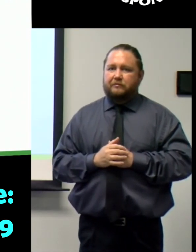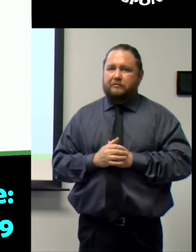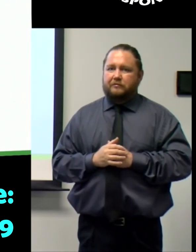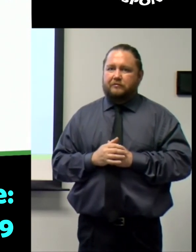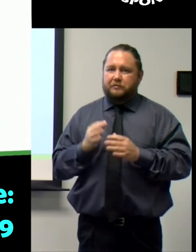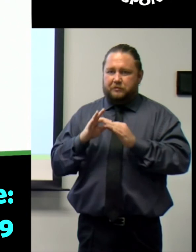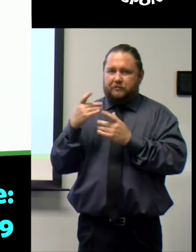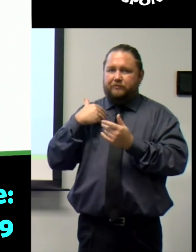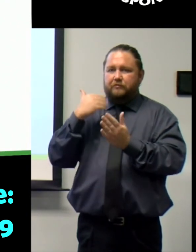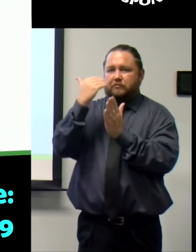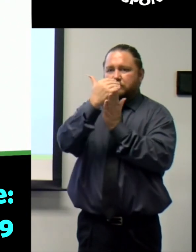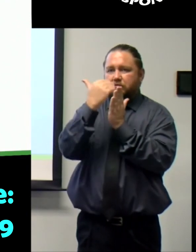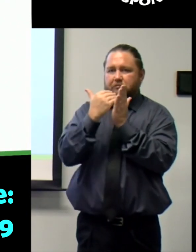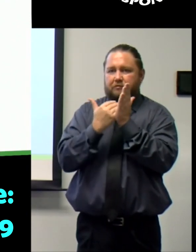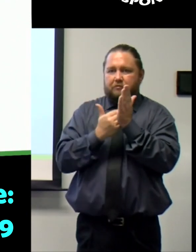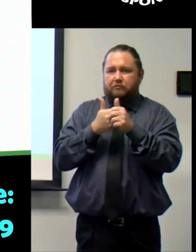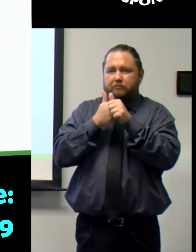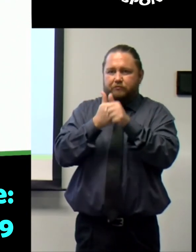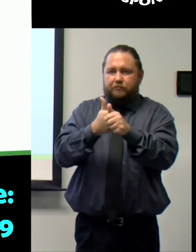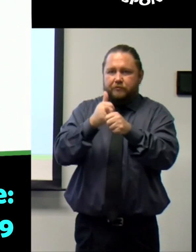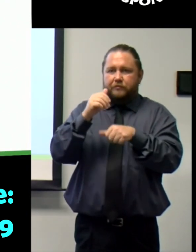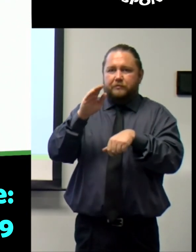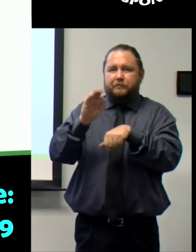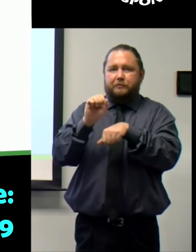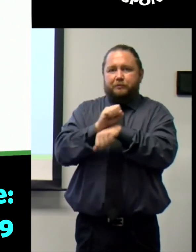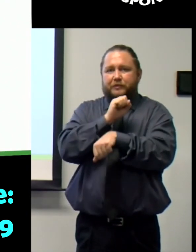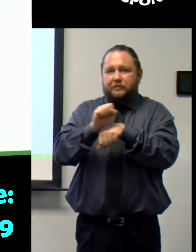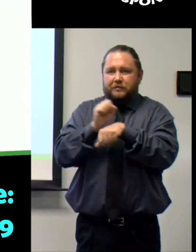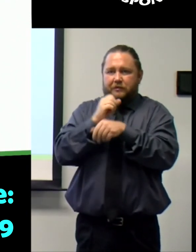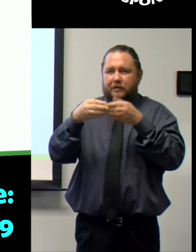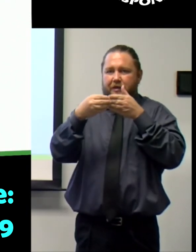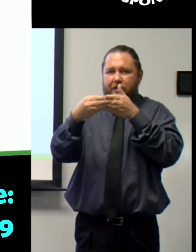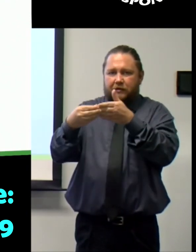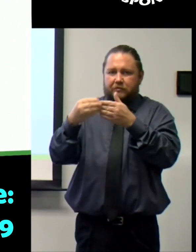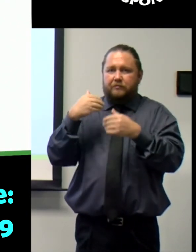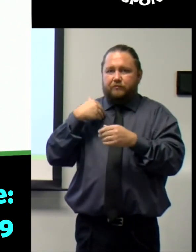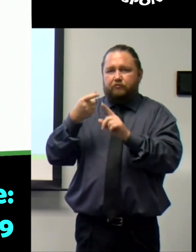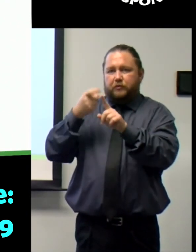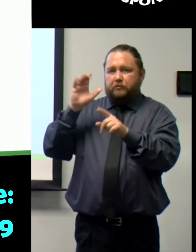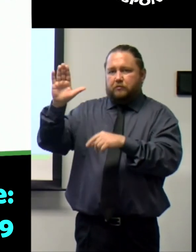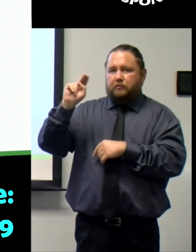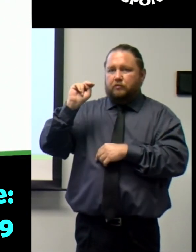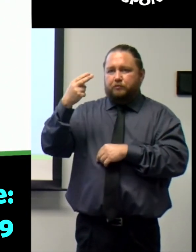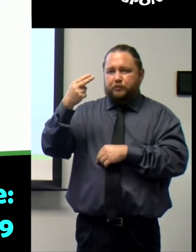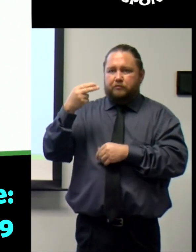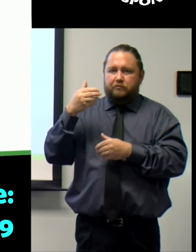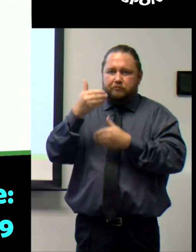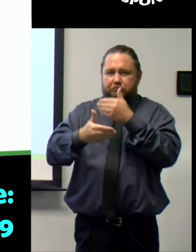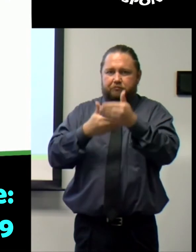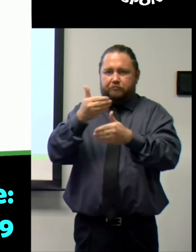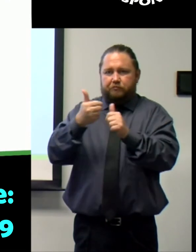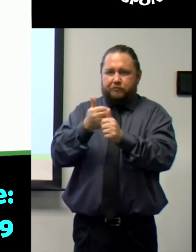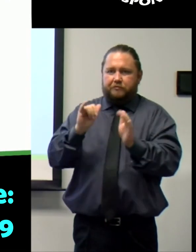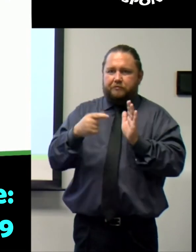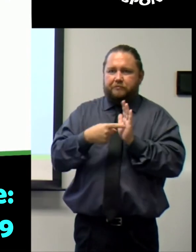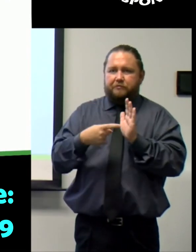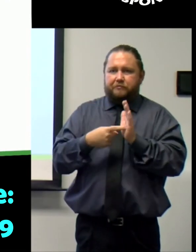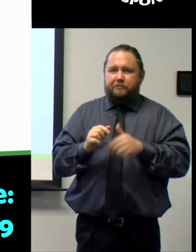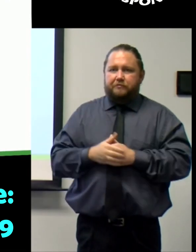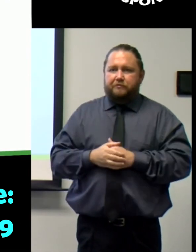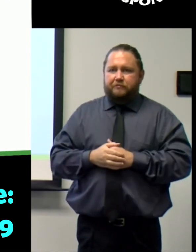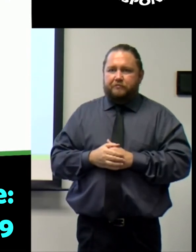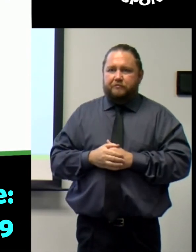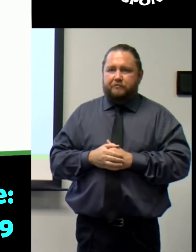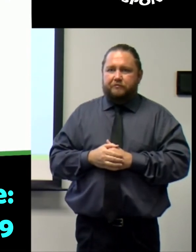are receiving from the state of New Hampshire. We do allow curbside pickup and